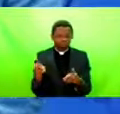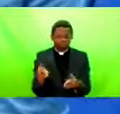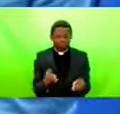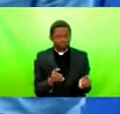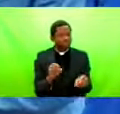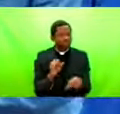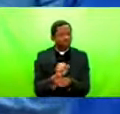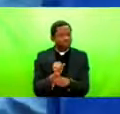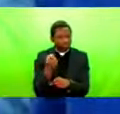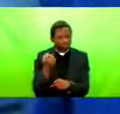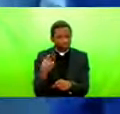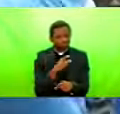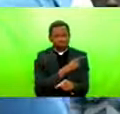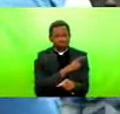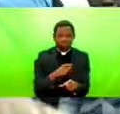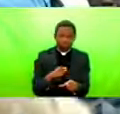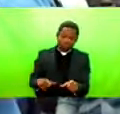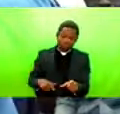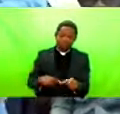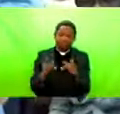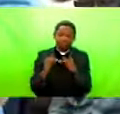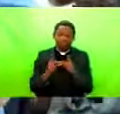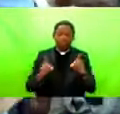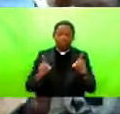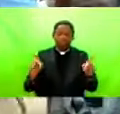publishing his mighty name.